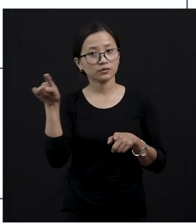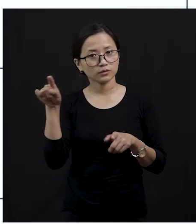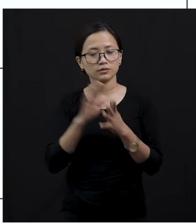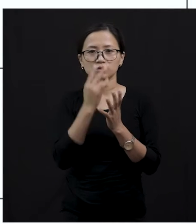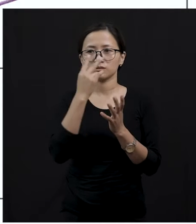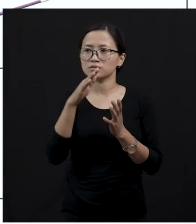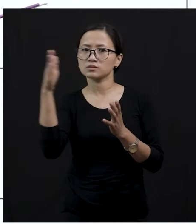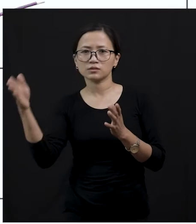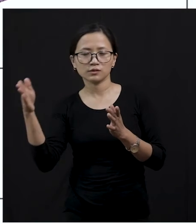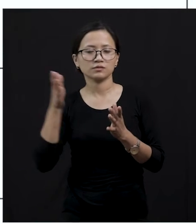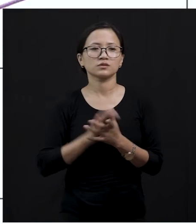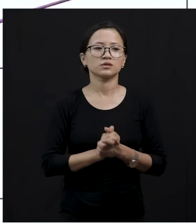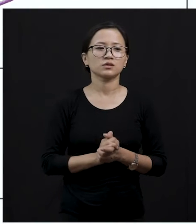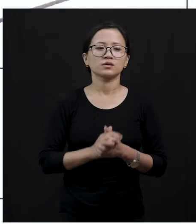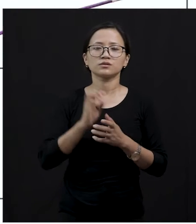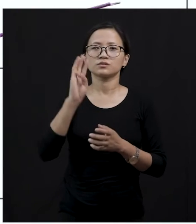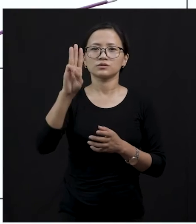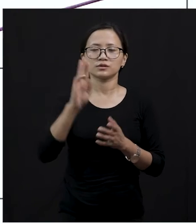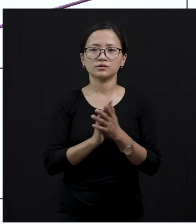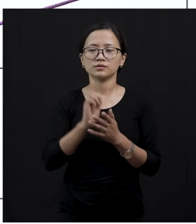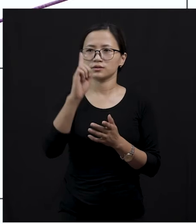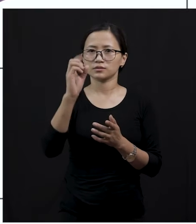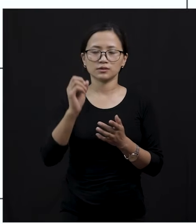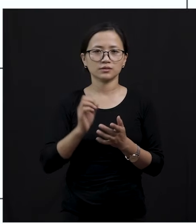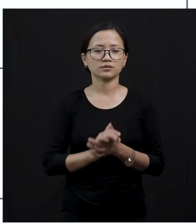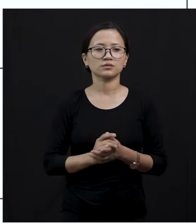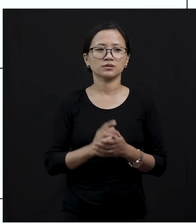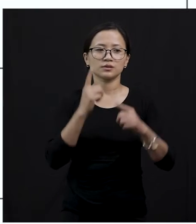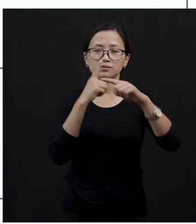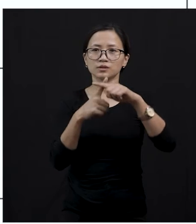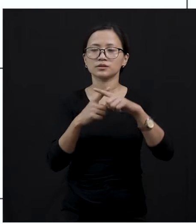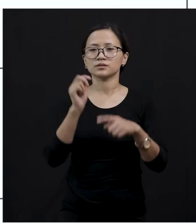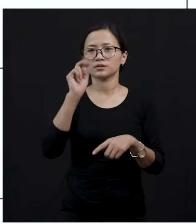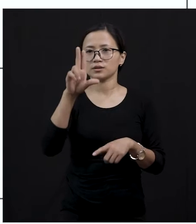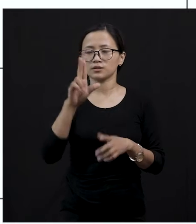tens plus 8 ones. So this is the expanded